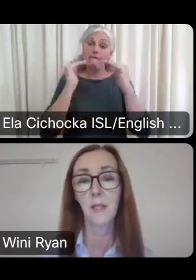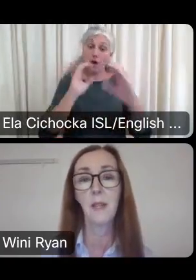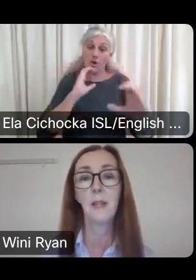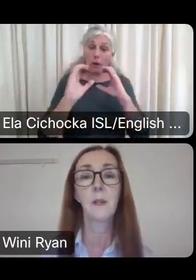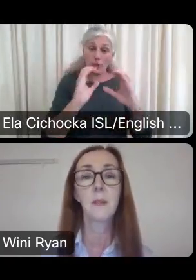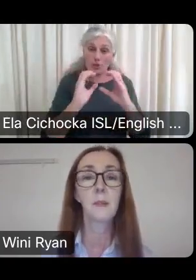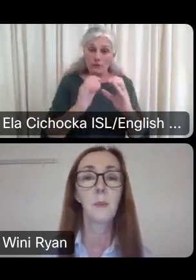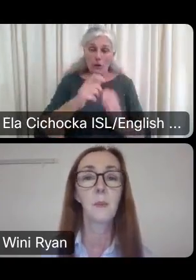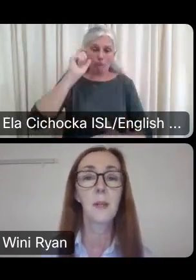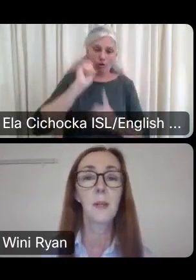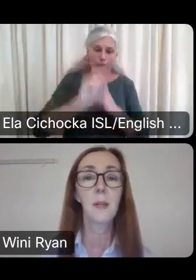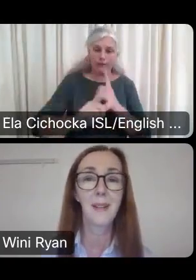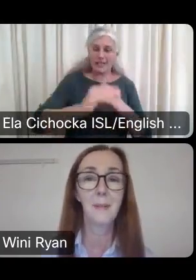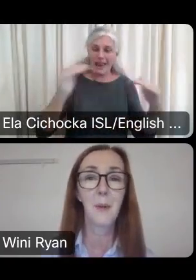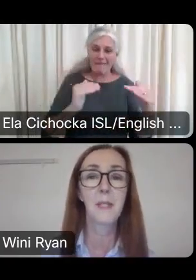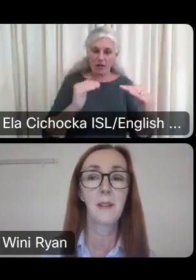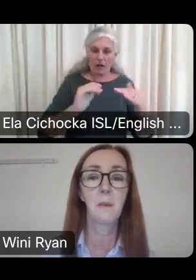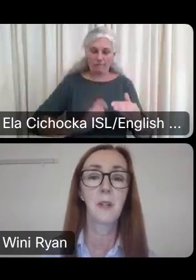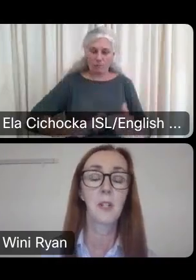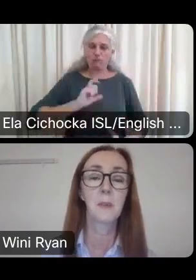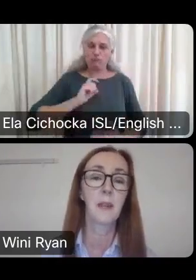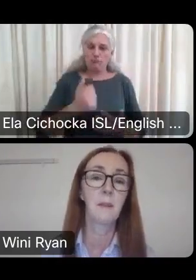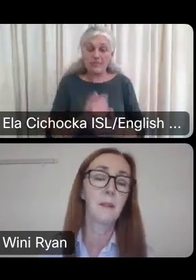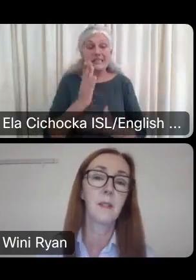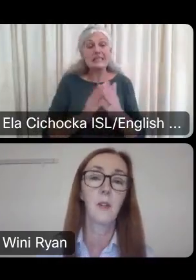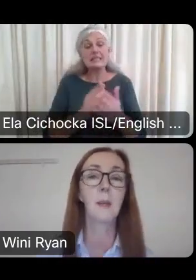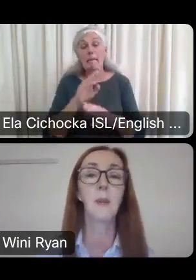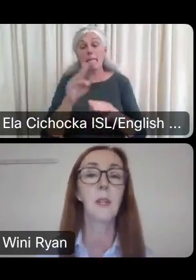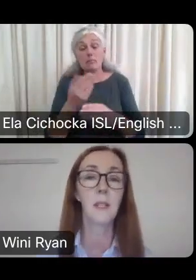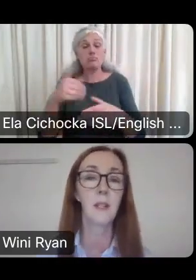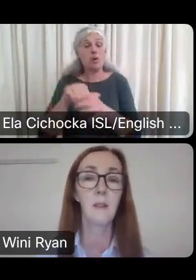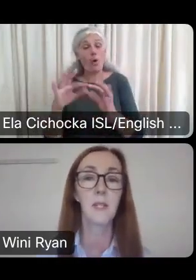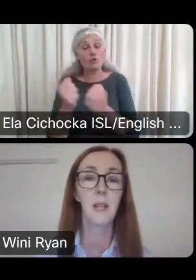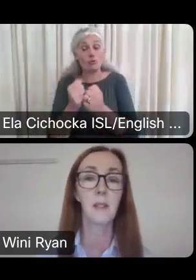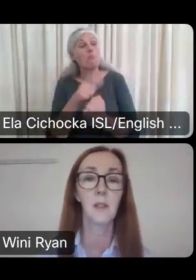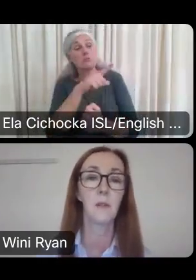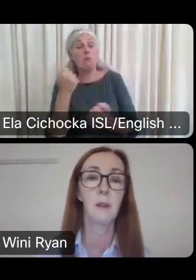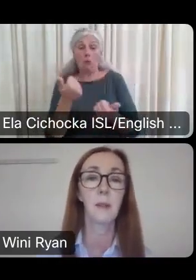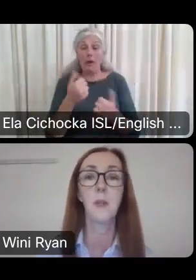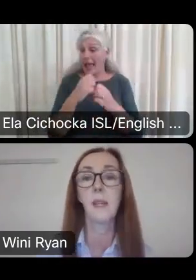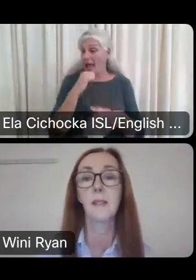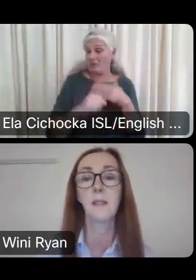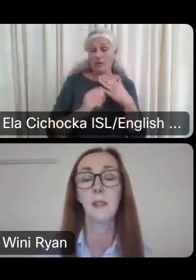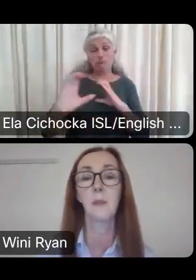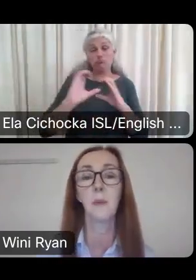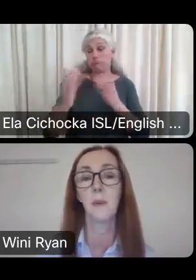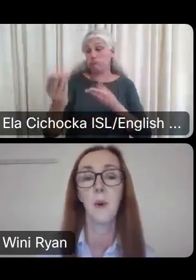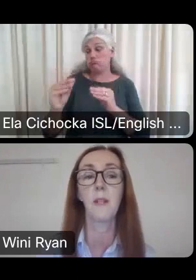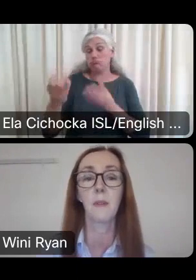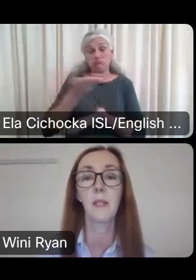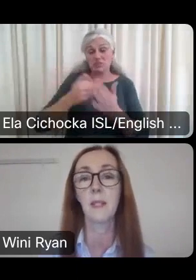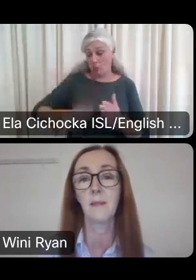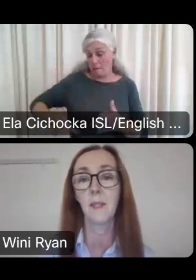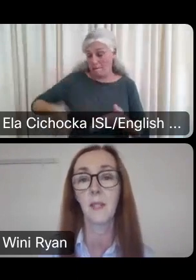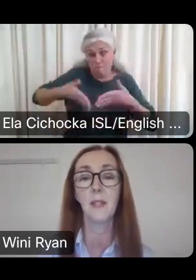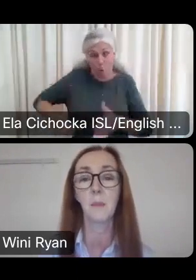competence. Sometimes we get people who attend our workshops saying, well, you know, I'm communicating every day, so I'm communicating since I was born. Why do I